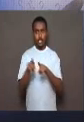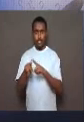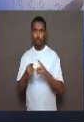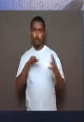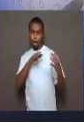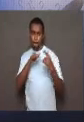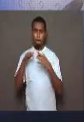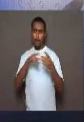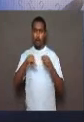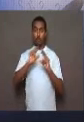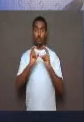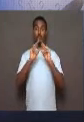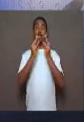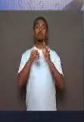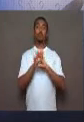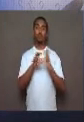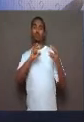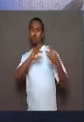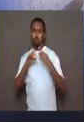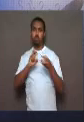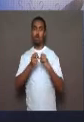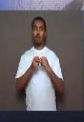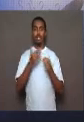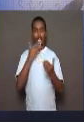different conflicts within a family.